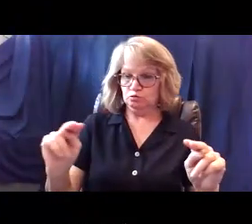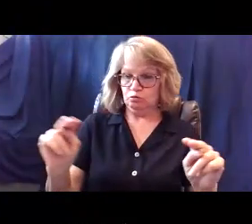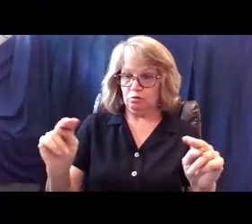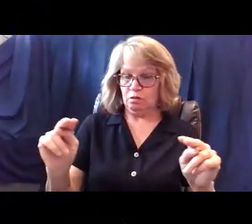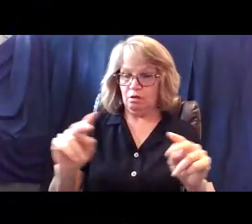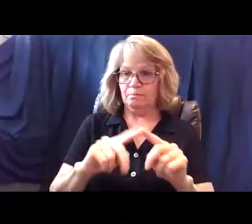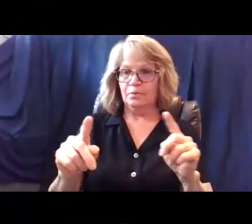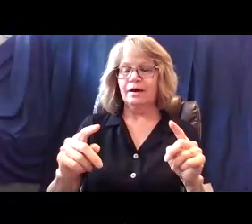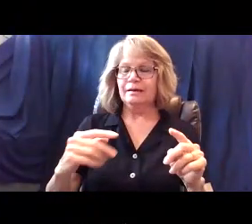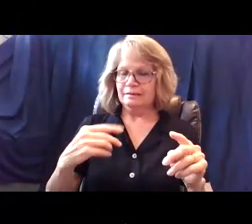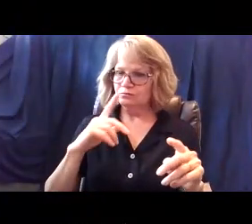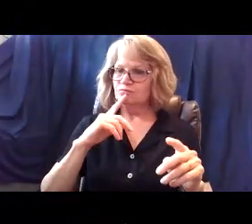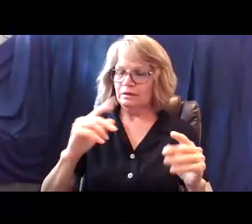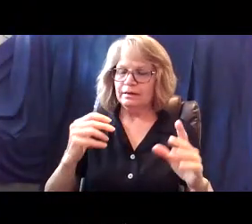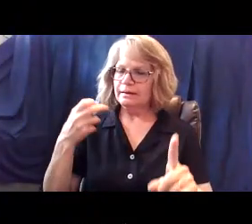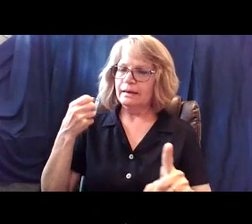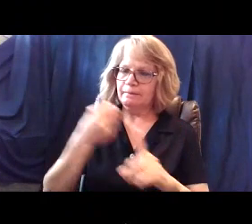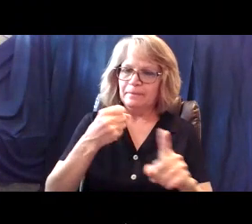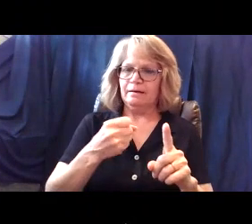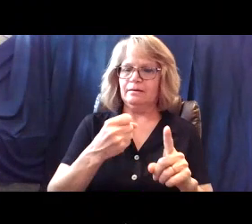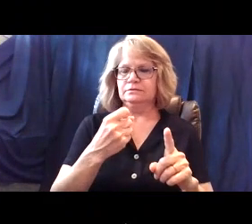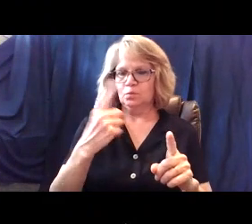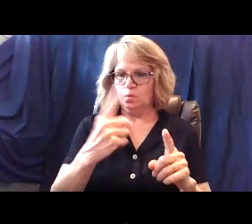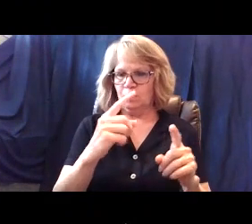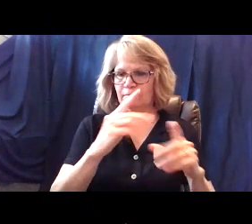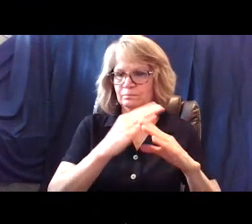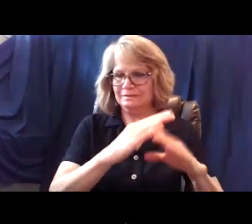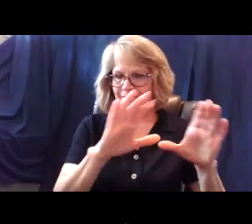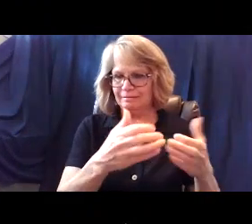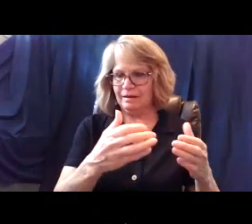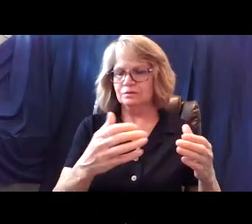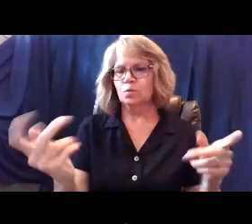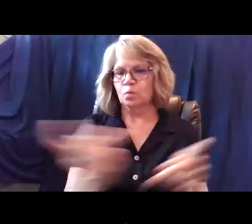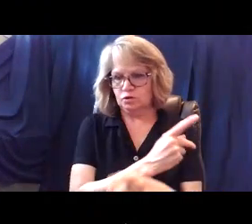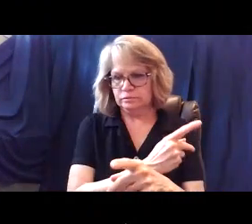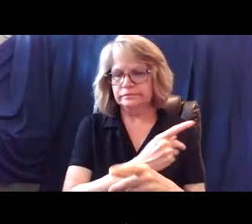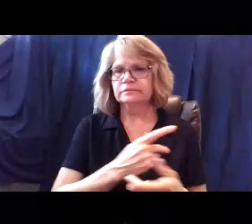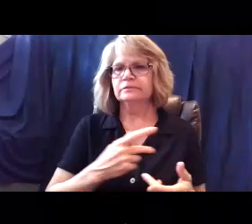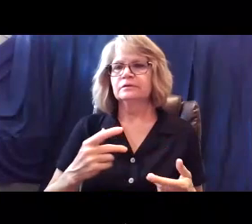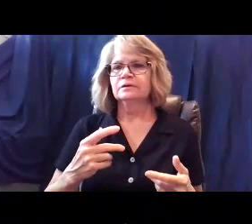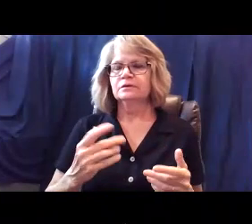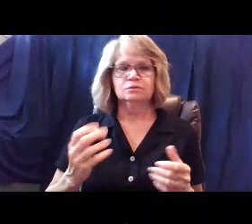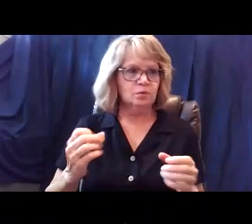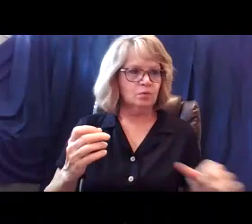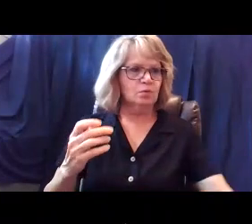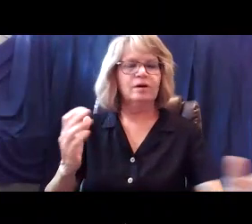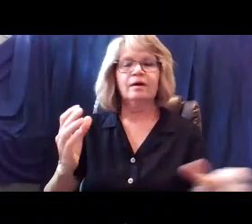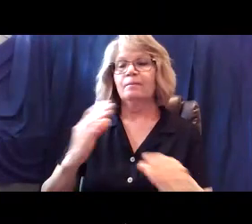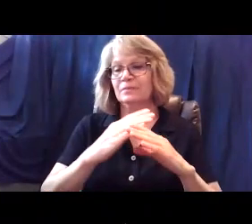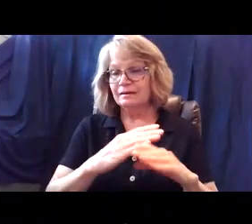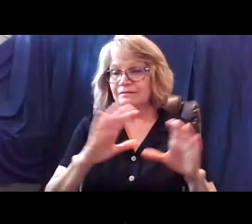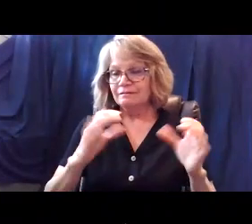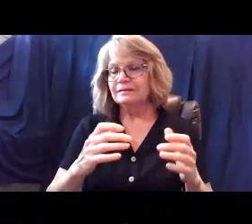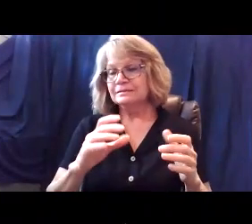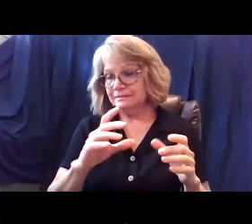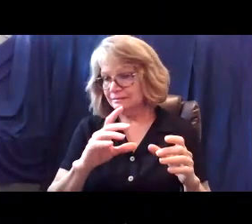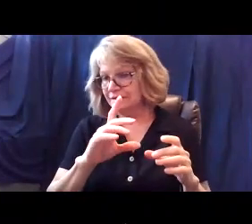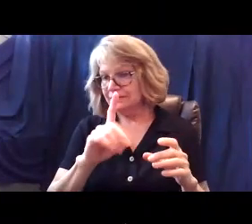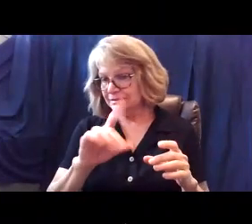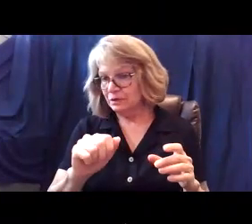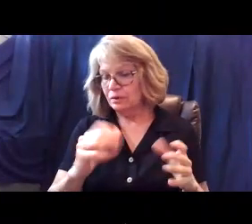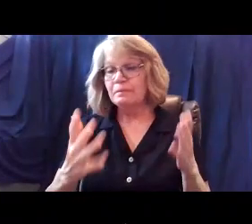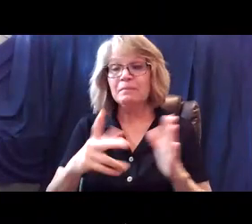disproportionate impact on members of a protected class. So looking again at the protected class of disability, it could be a